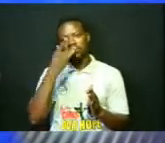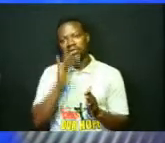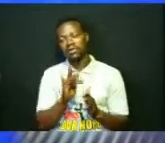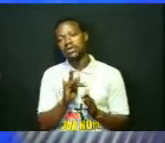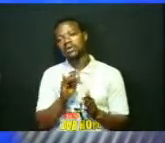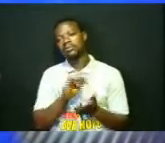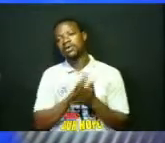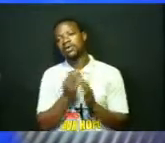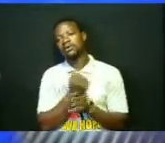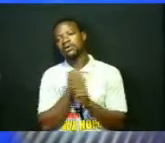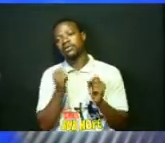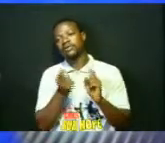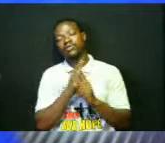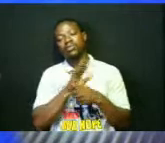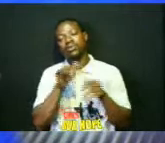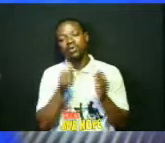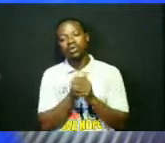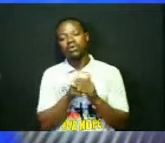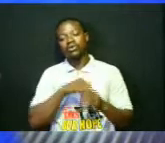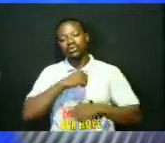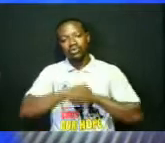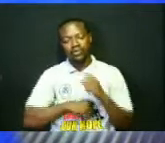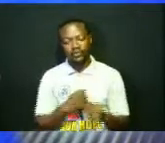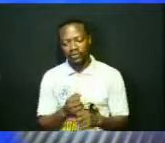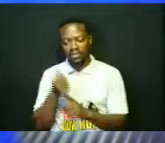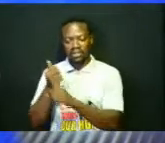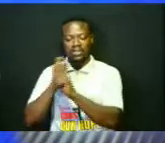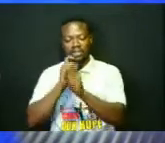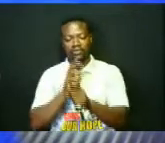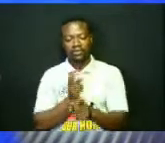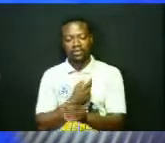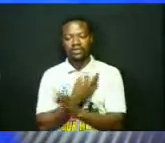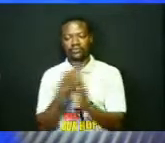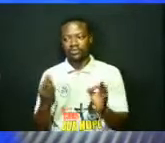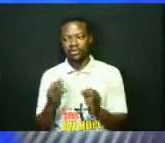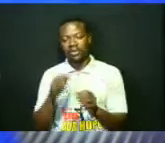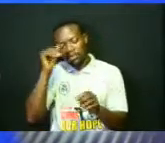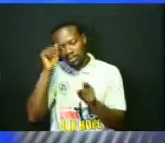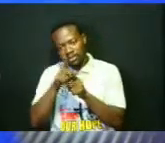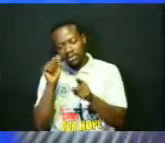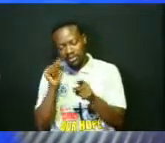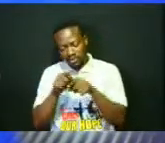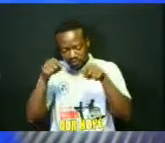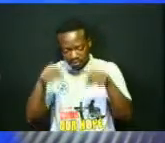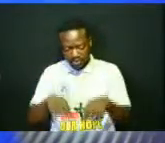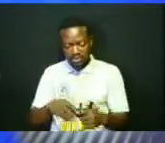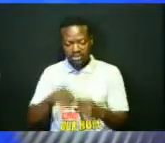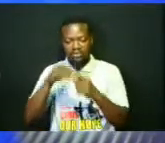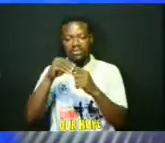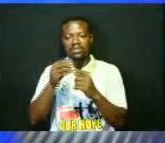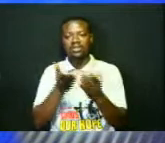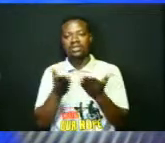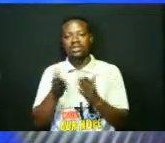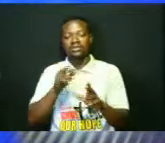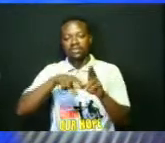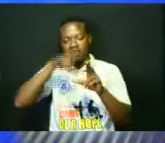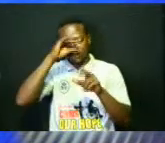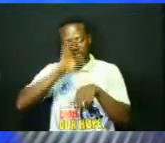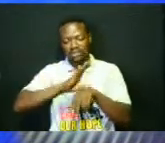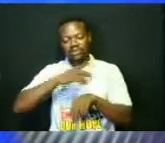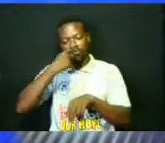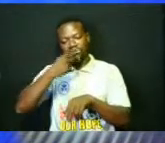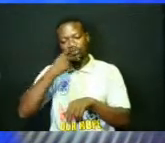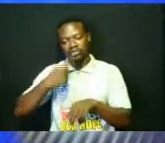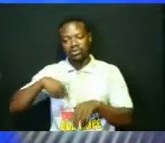sonship or the nature. Beloved, this is the special service with the chairman of the Church of Pentecost. We